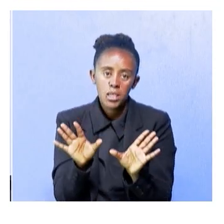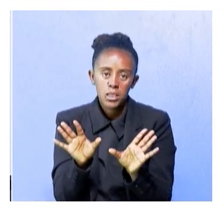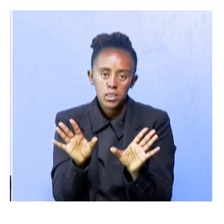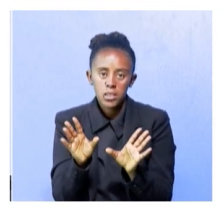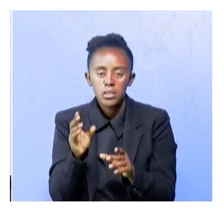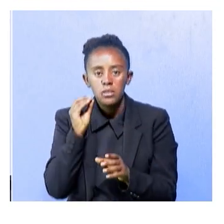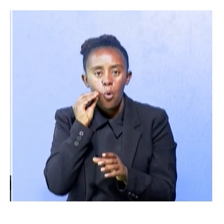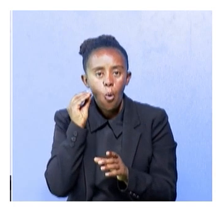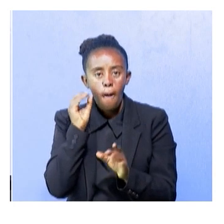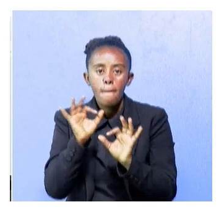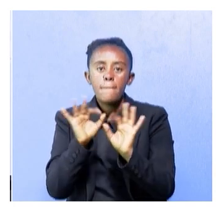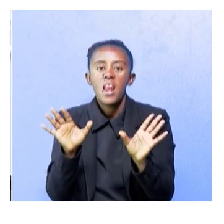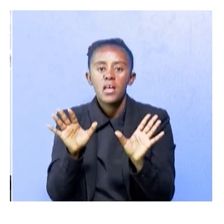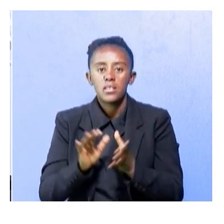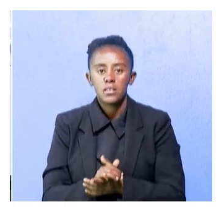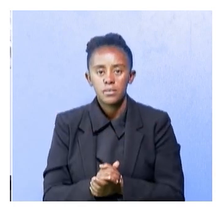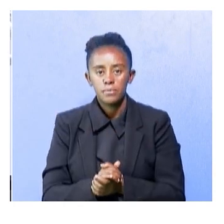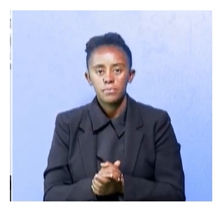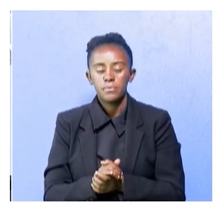They are harmless.